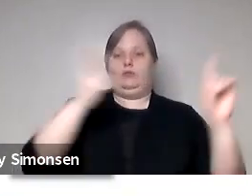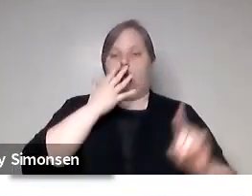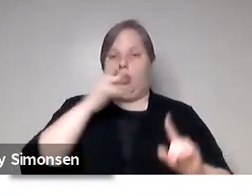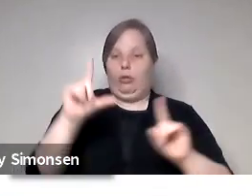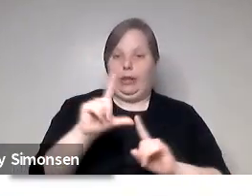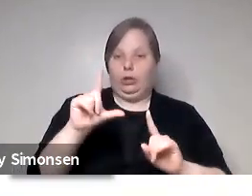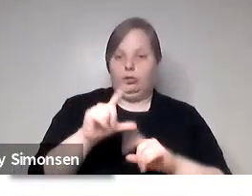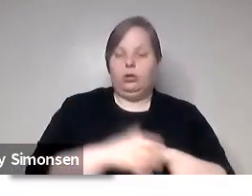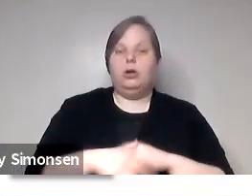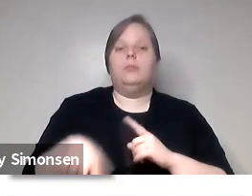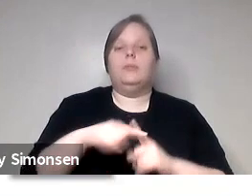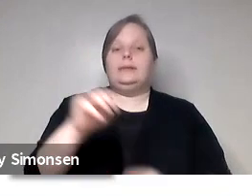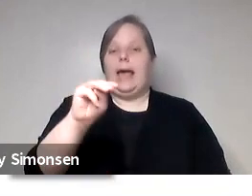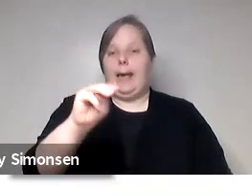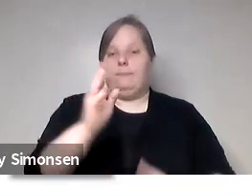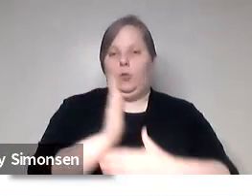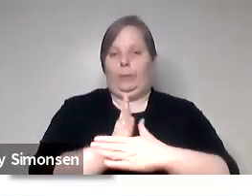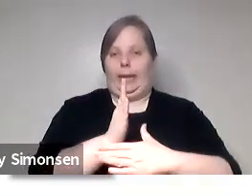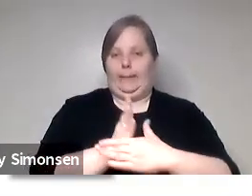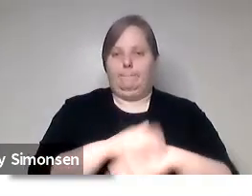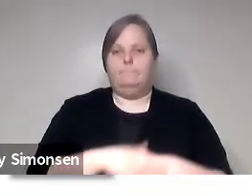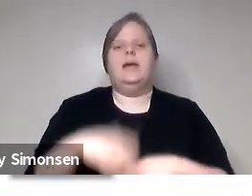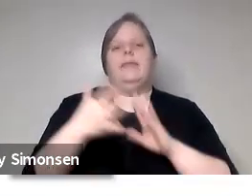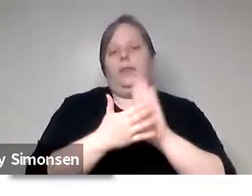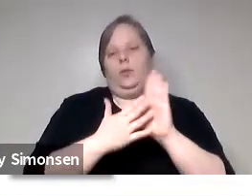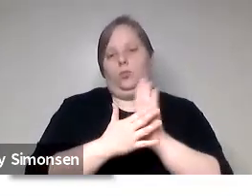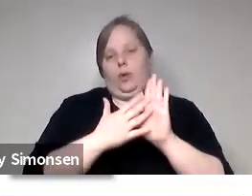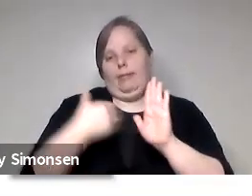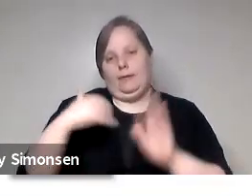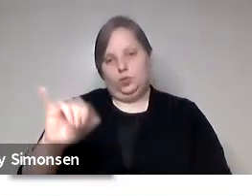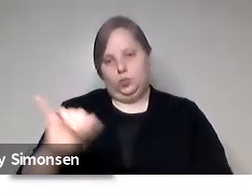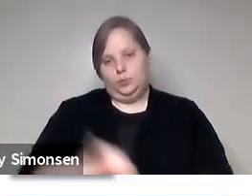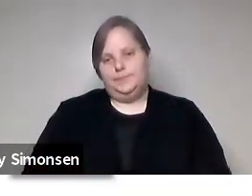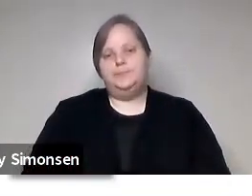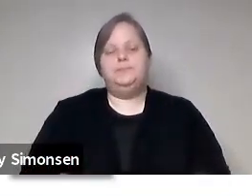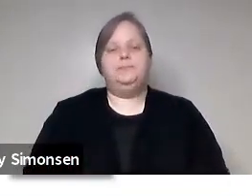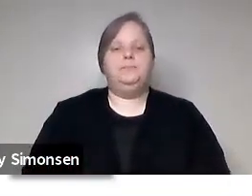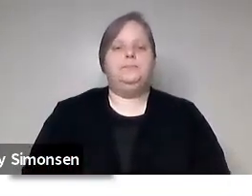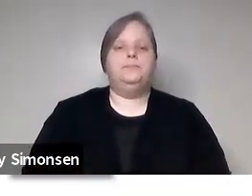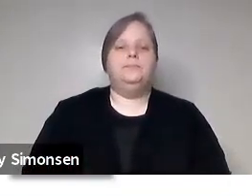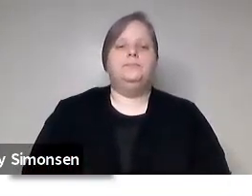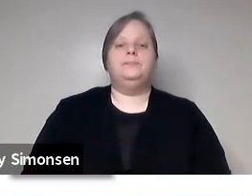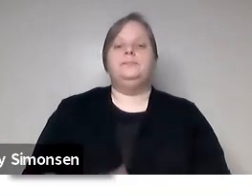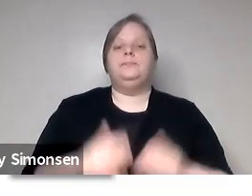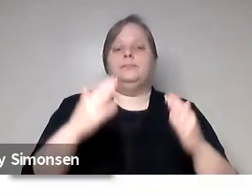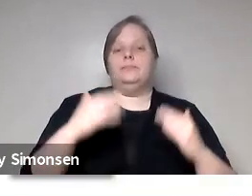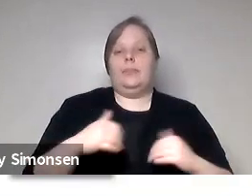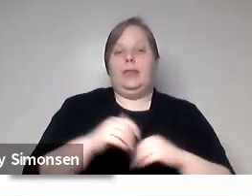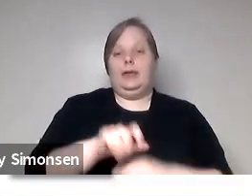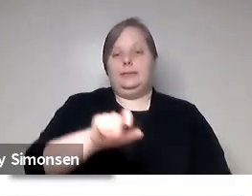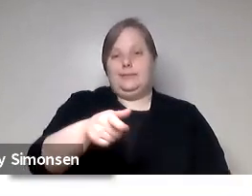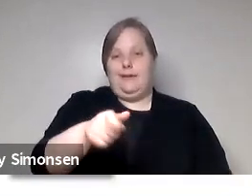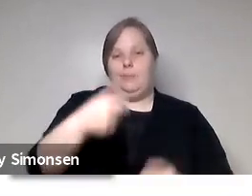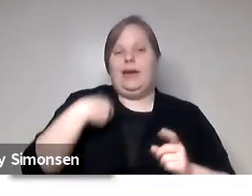M for medium, and they also have the Braille M below that. The next knob has